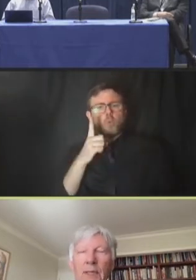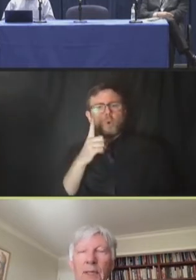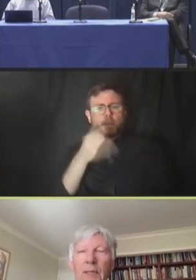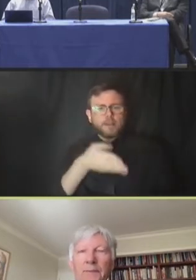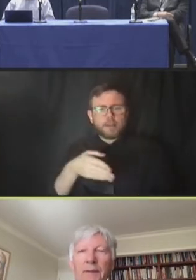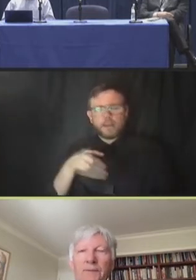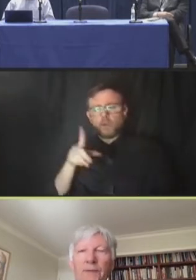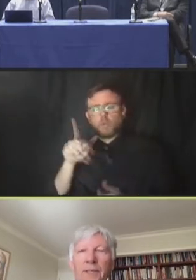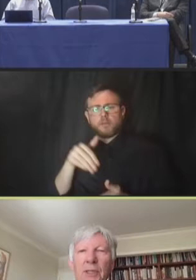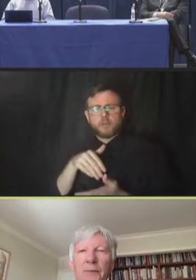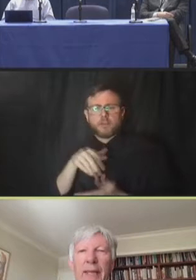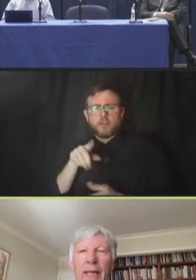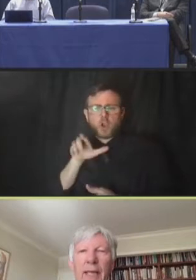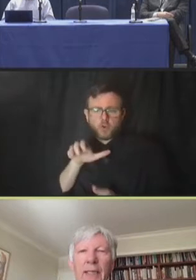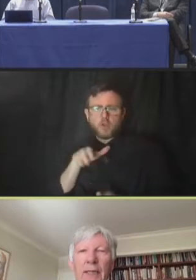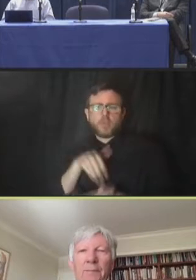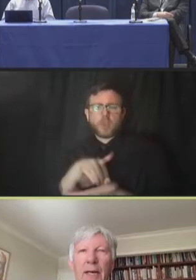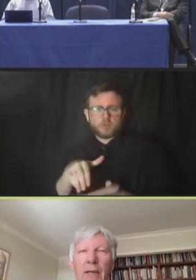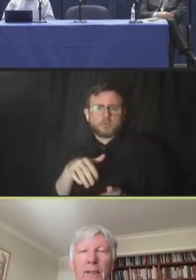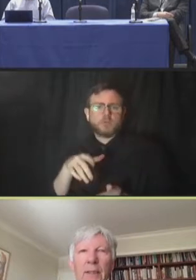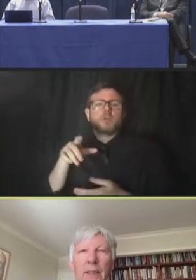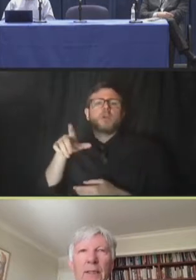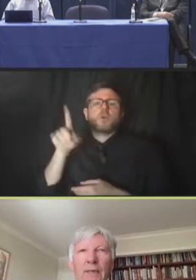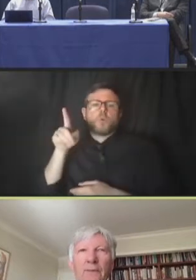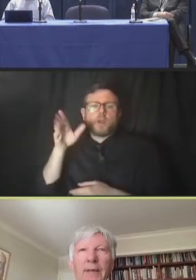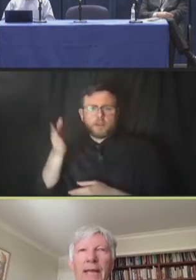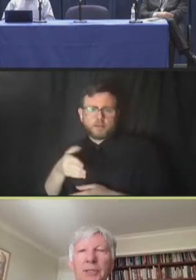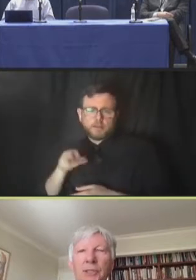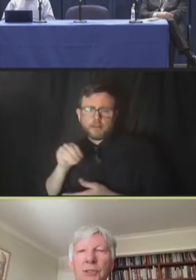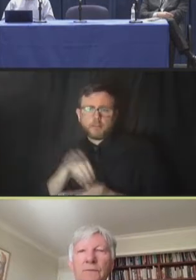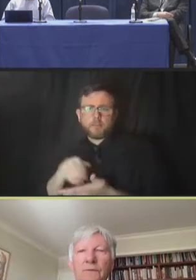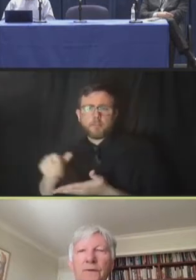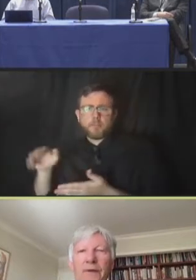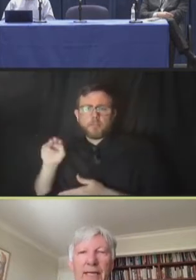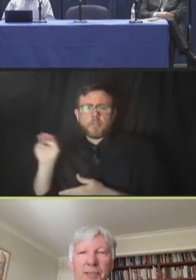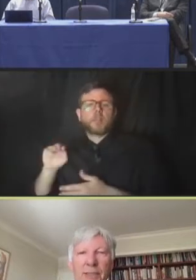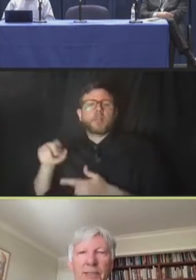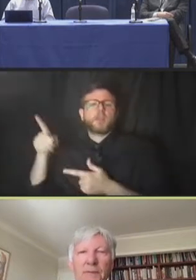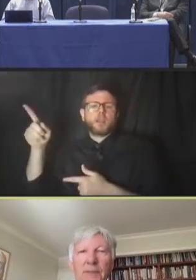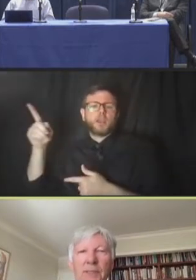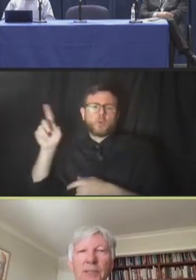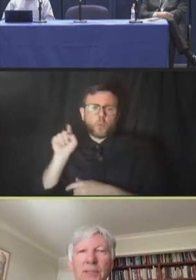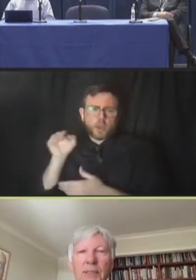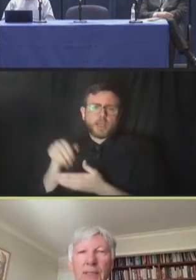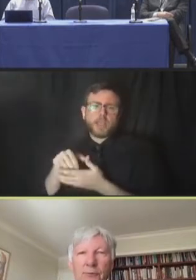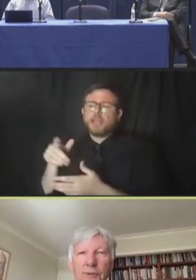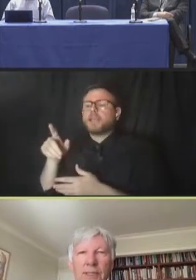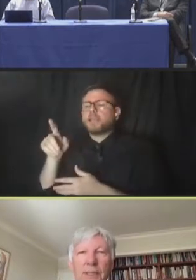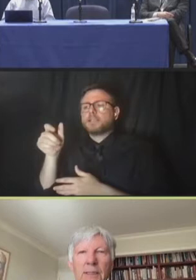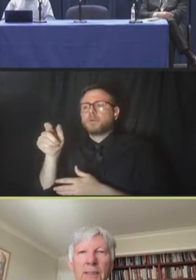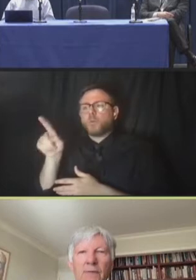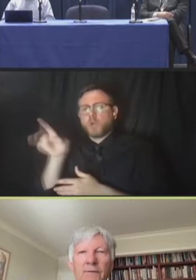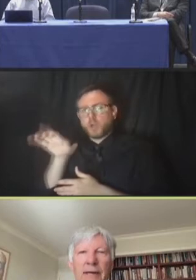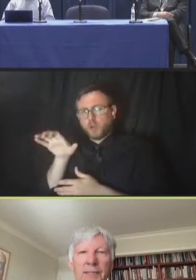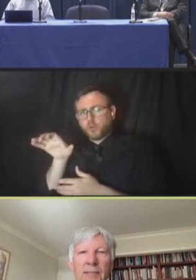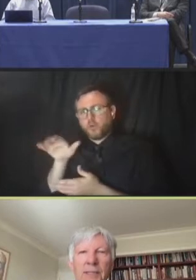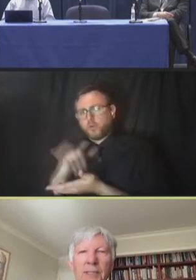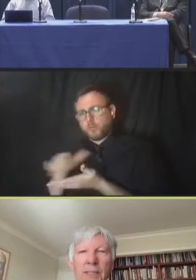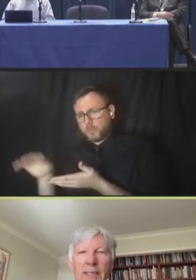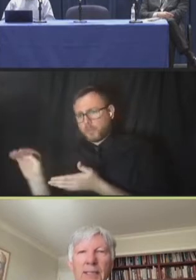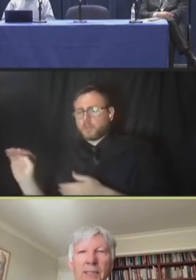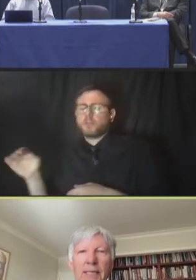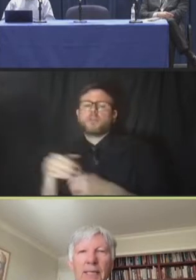to information that we had about reactions to flu vaccines, because this, again, preceded the COVID